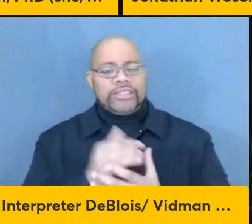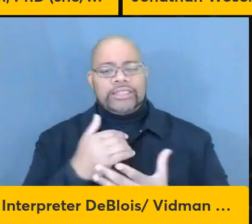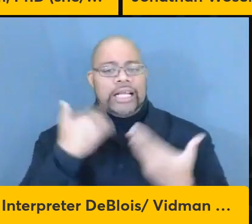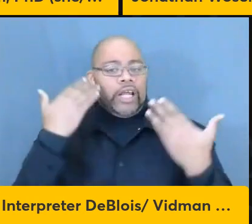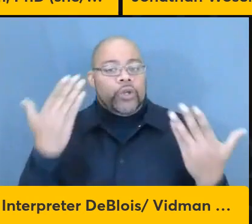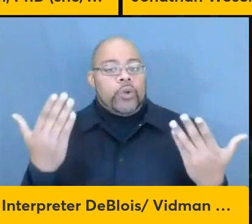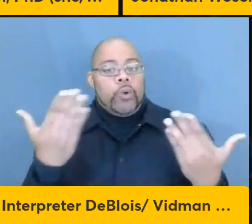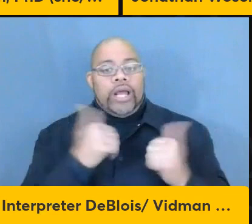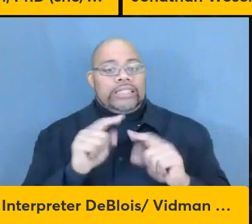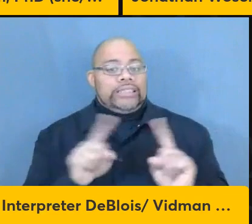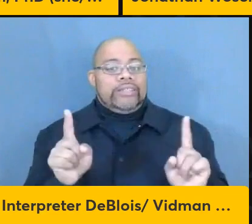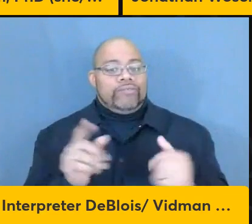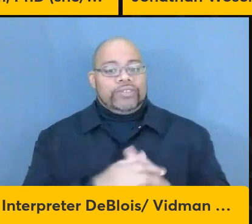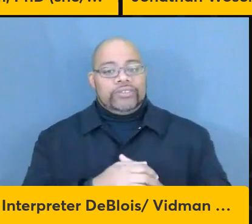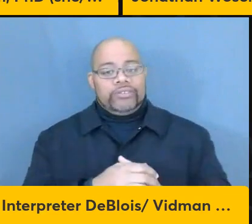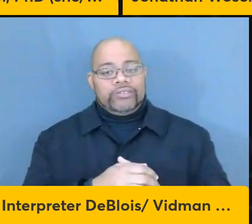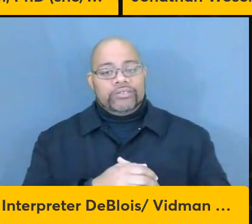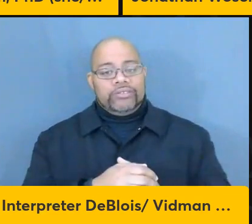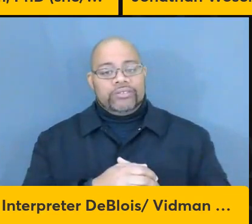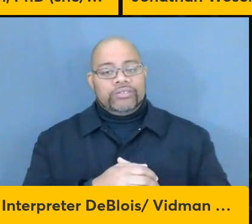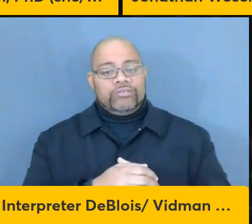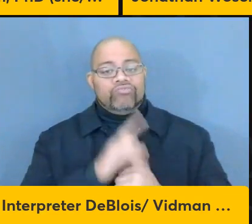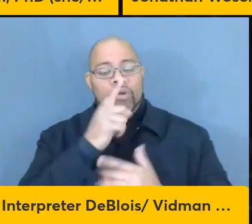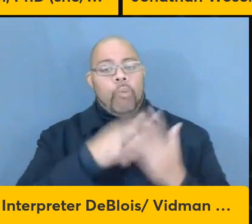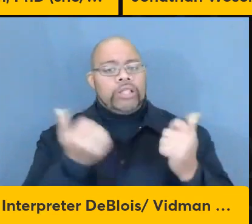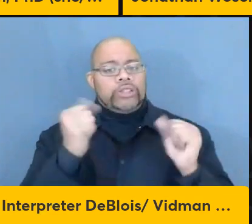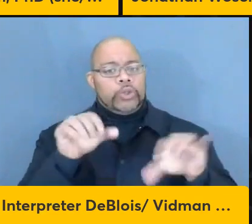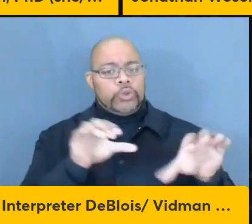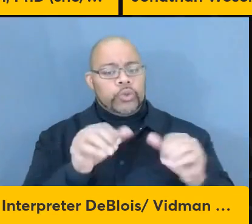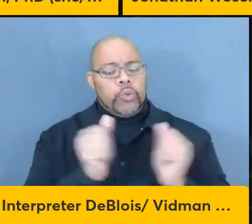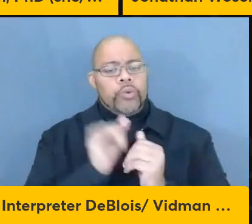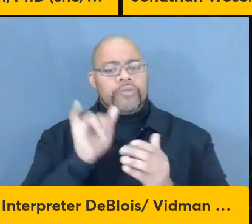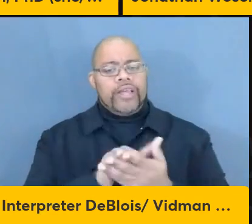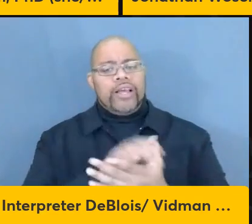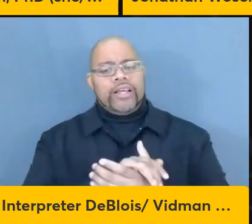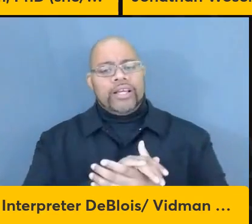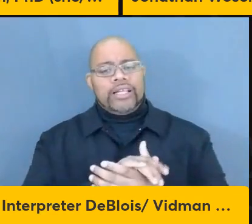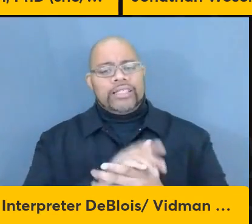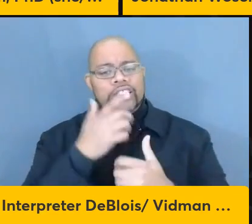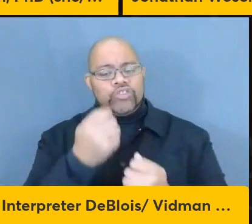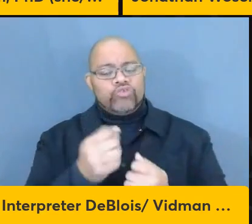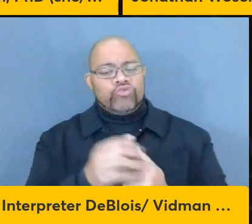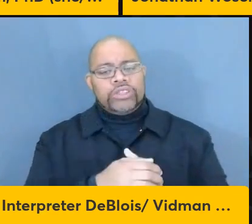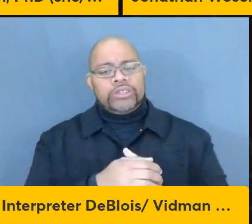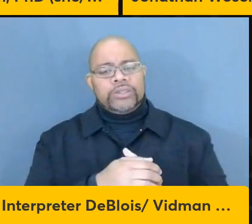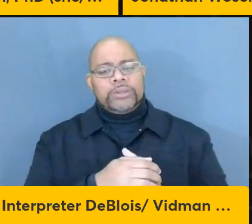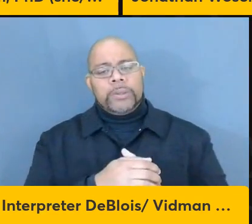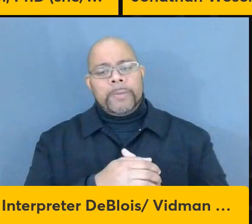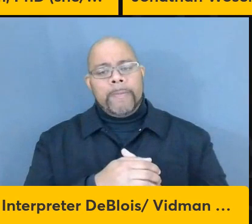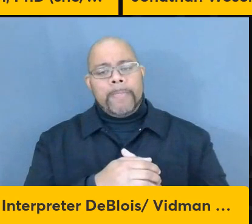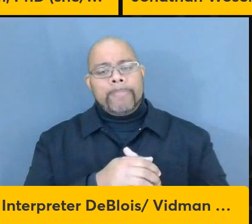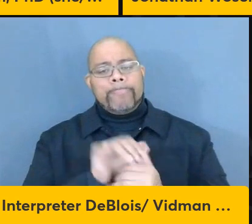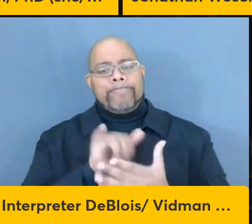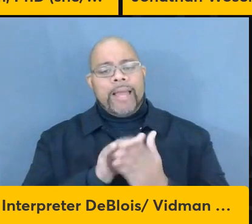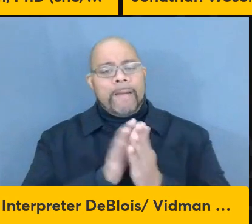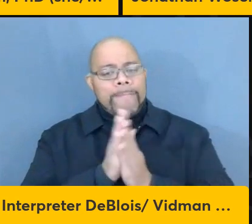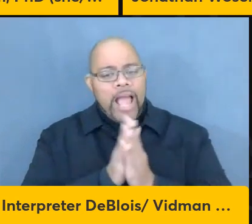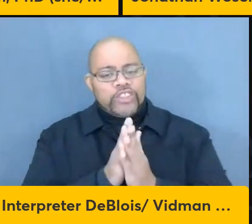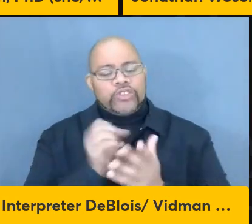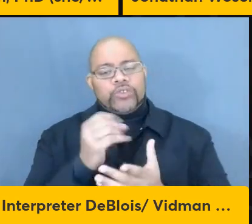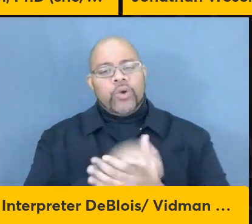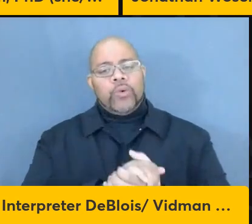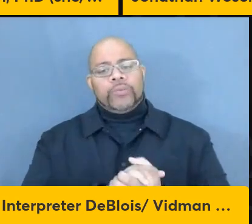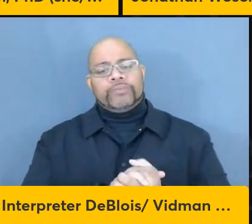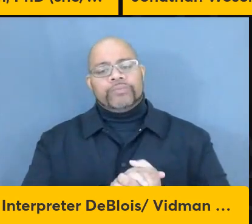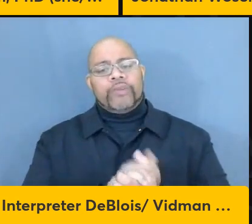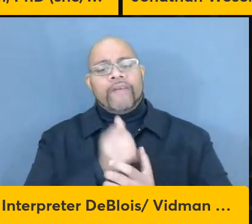know any different or any really what else you could do with that interest, with that kind of passion. So